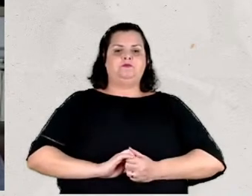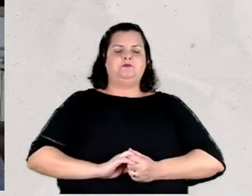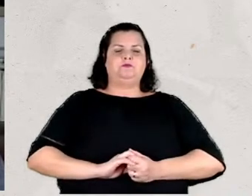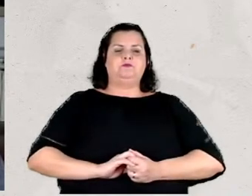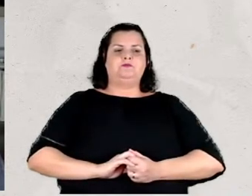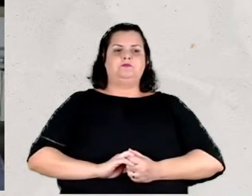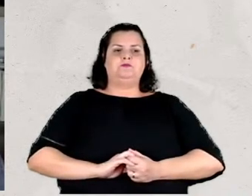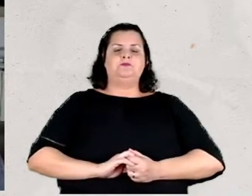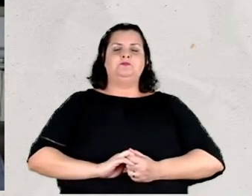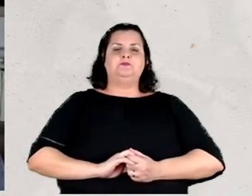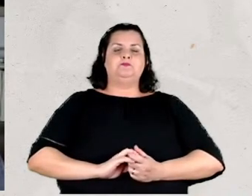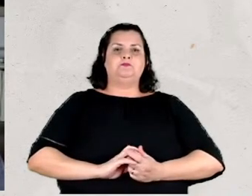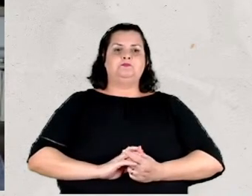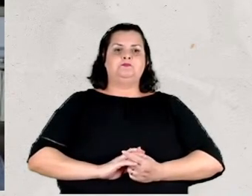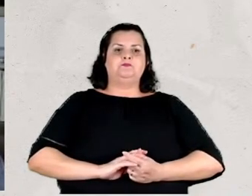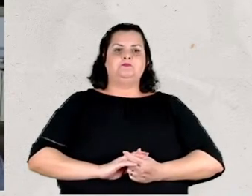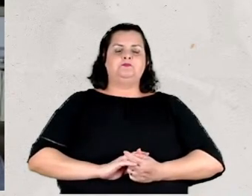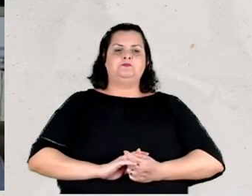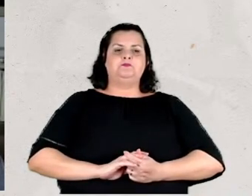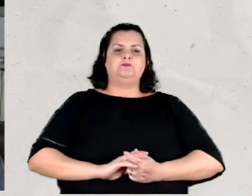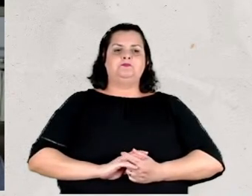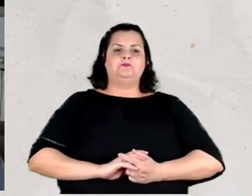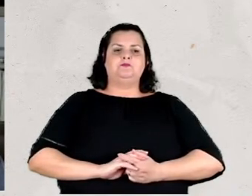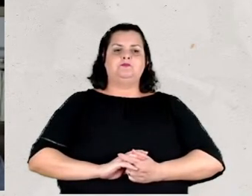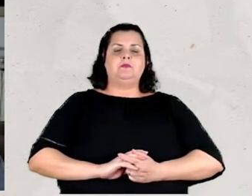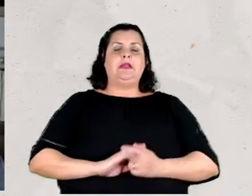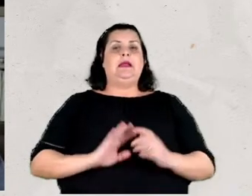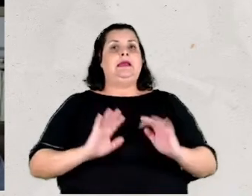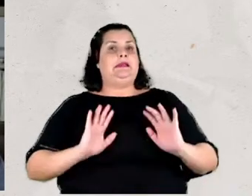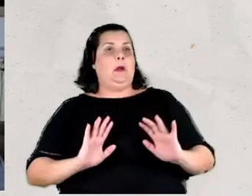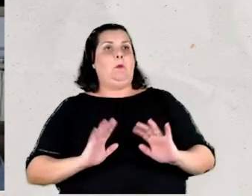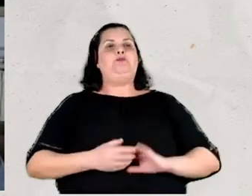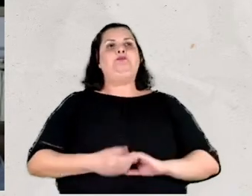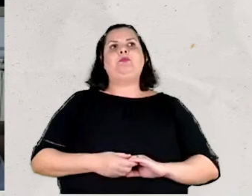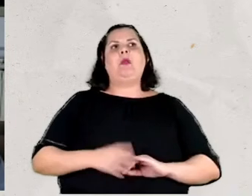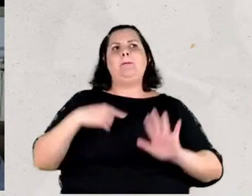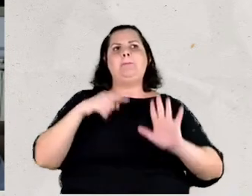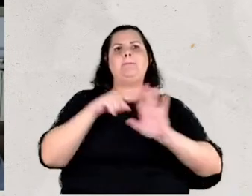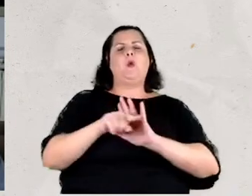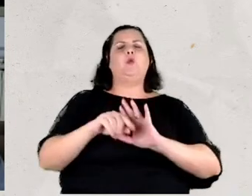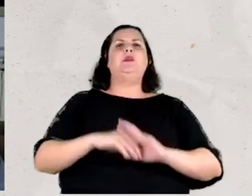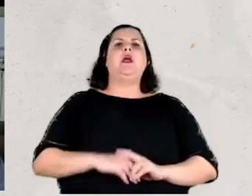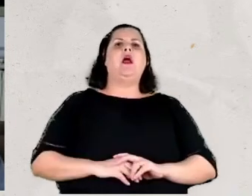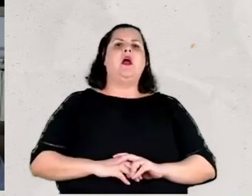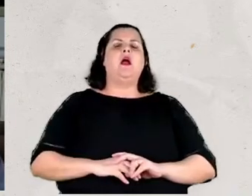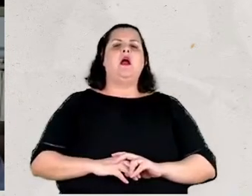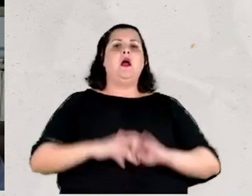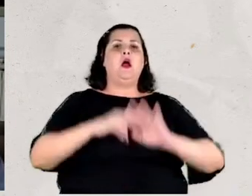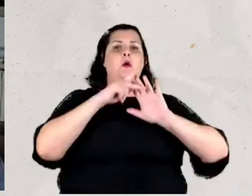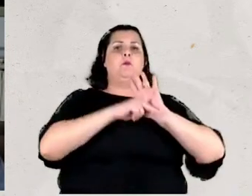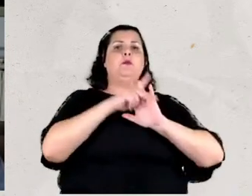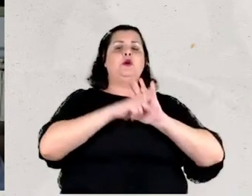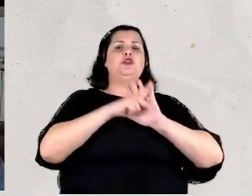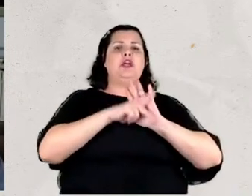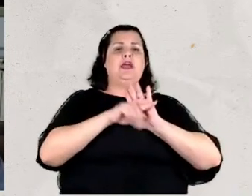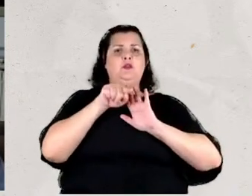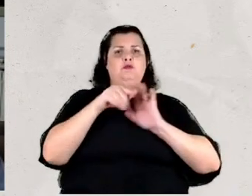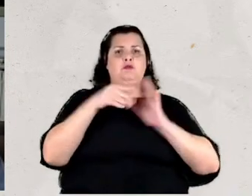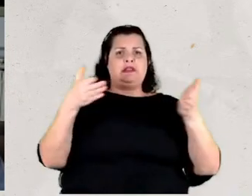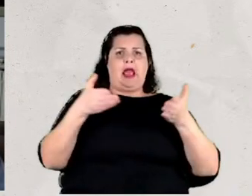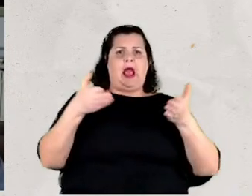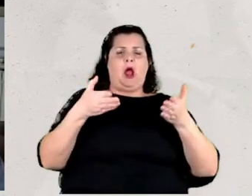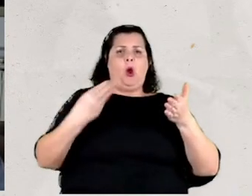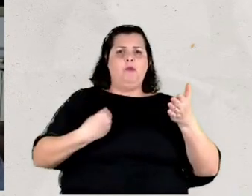to bring to the end. What the project that they're working now on? Describe your new book for us,